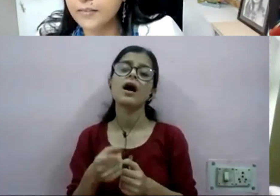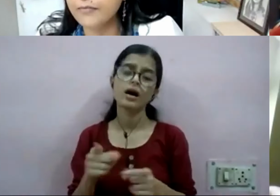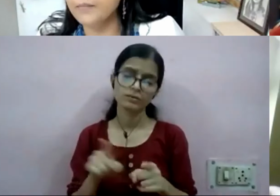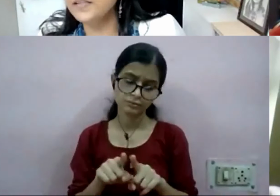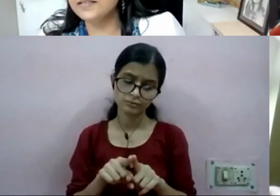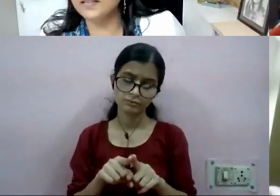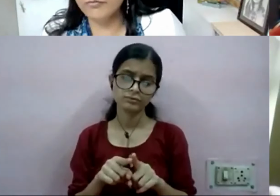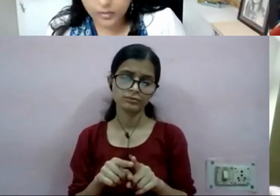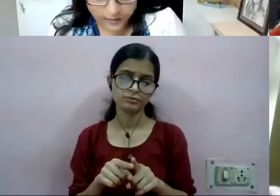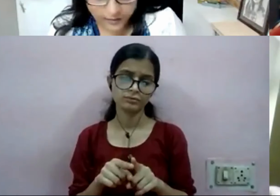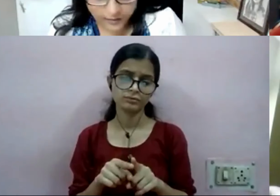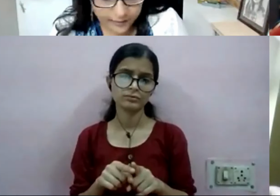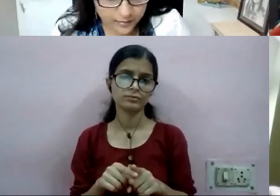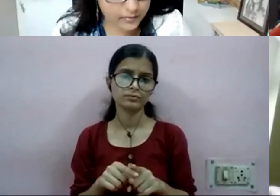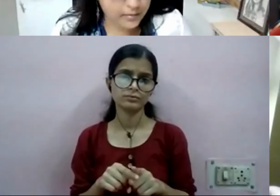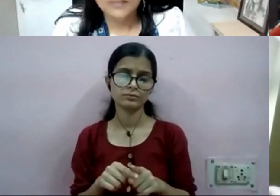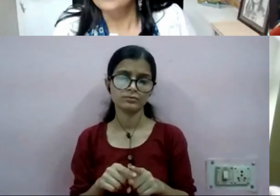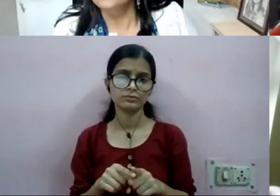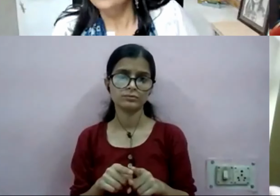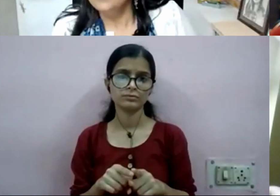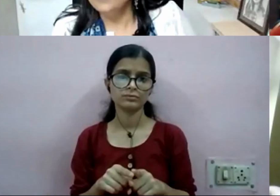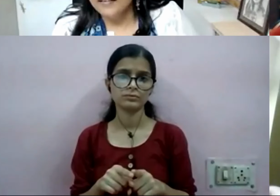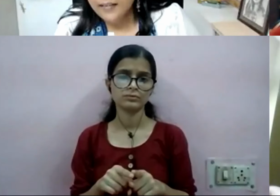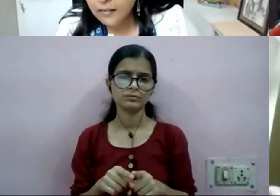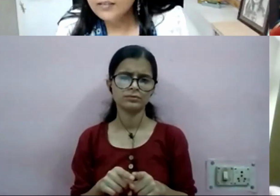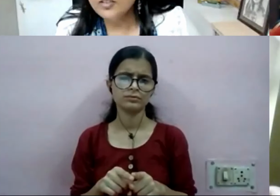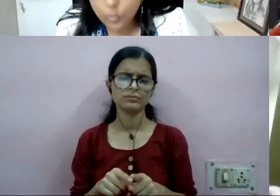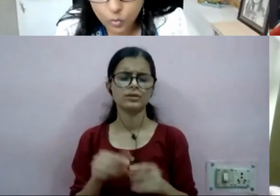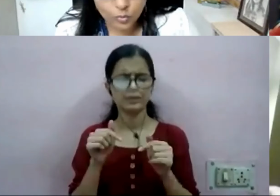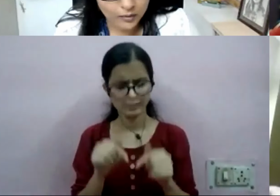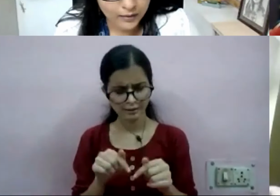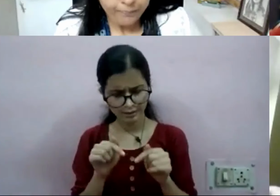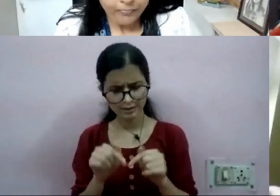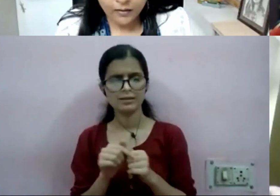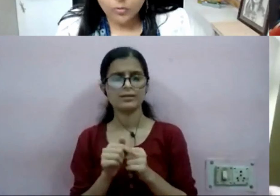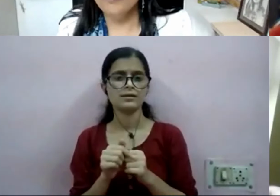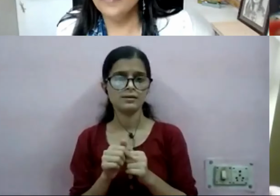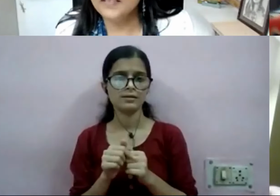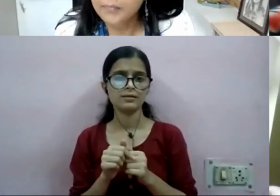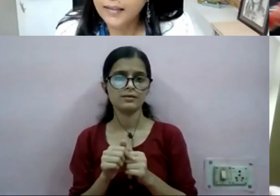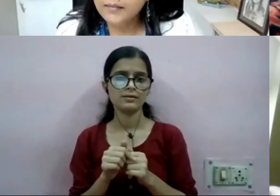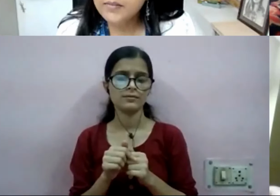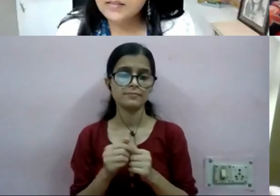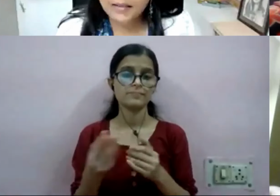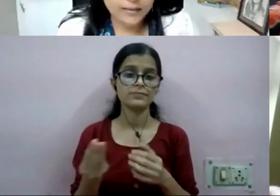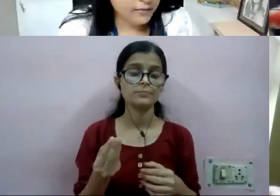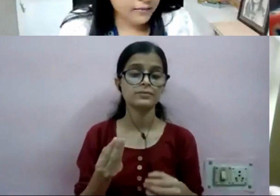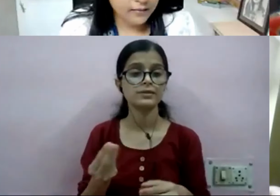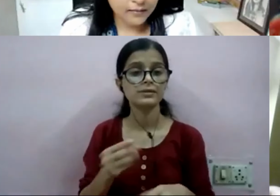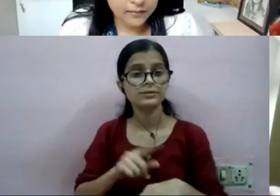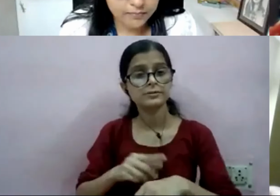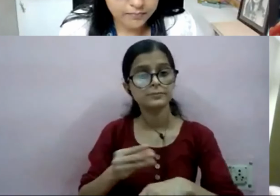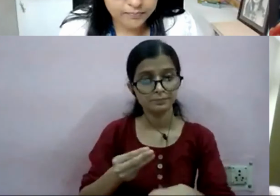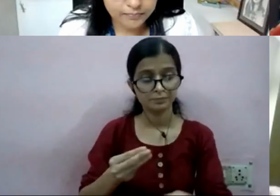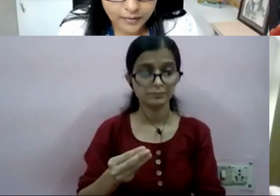practices which feminists have fought against? Here too, sometimes